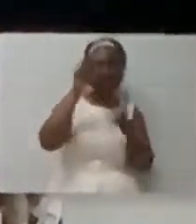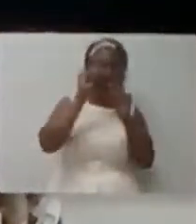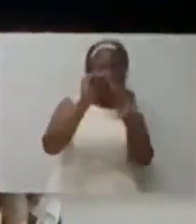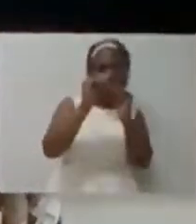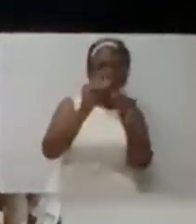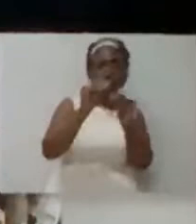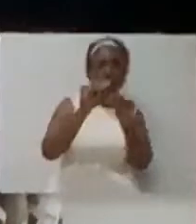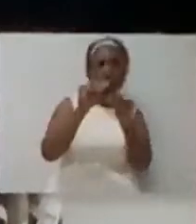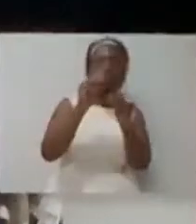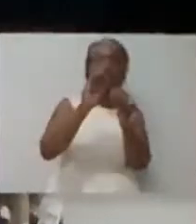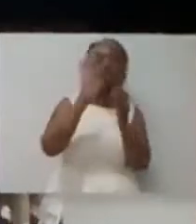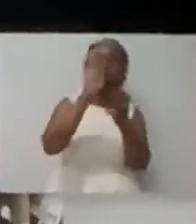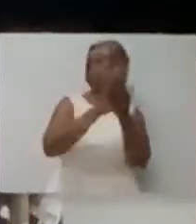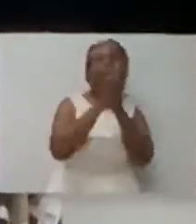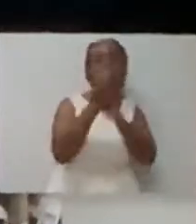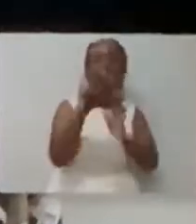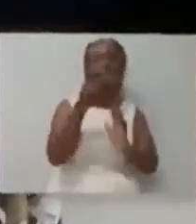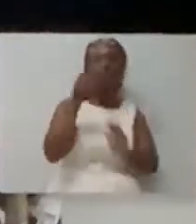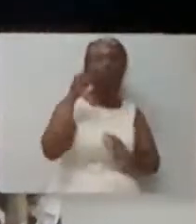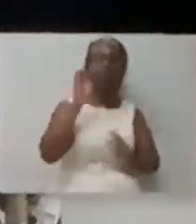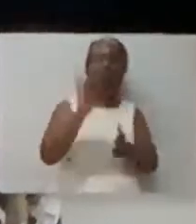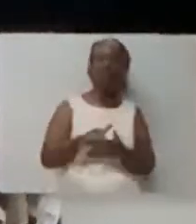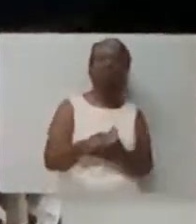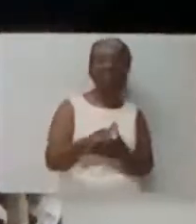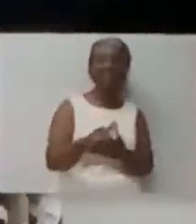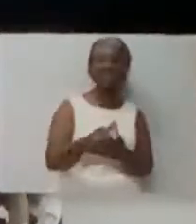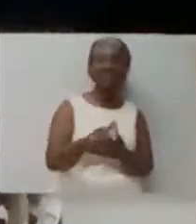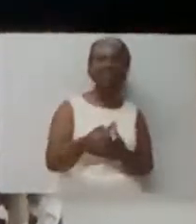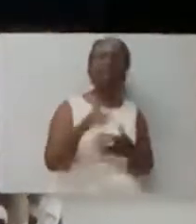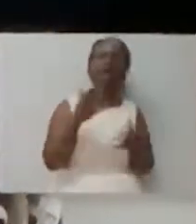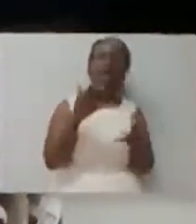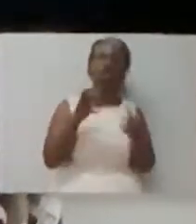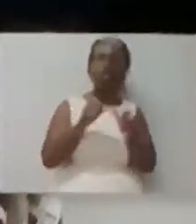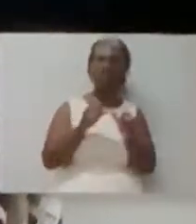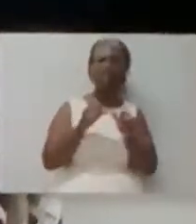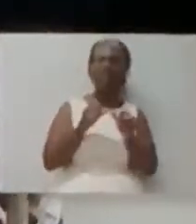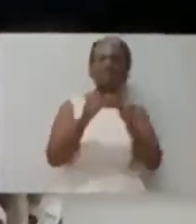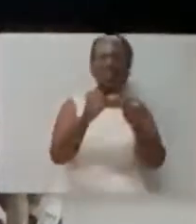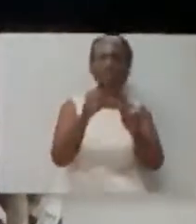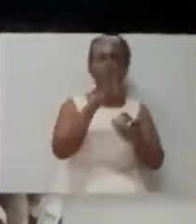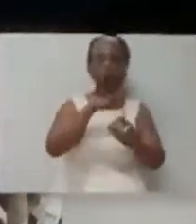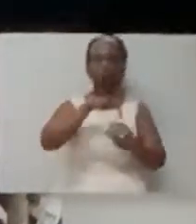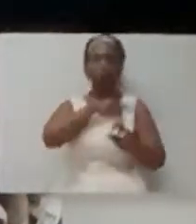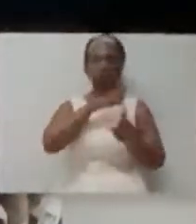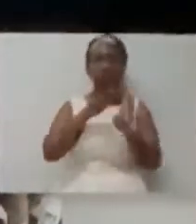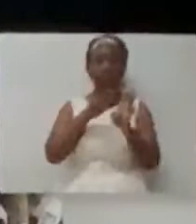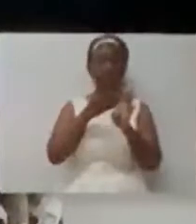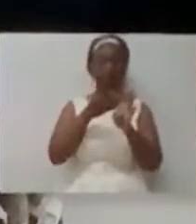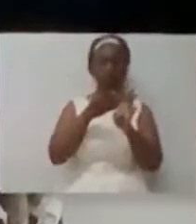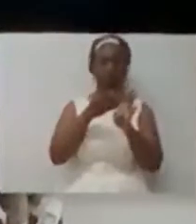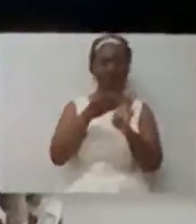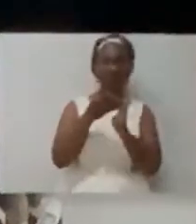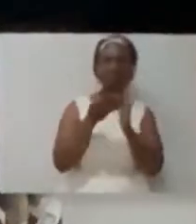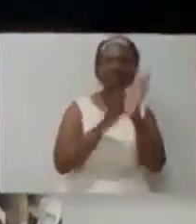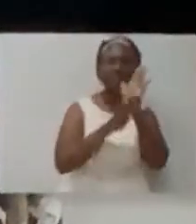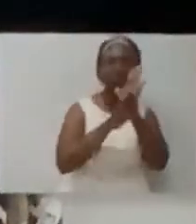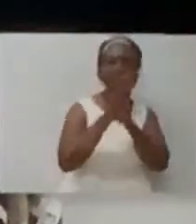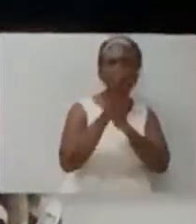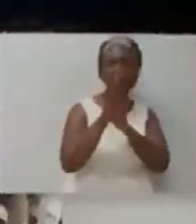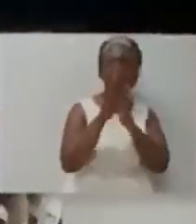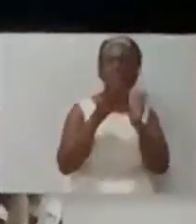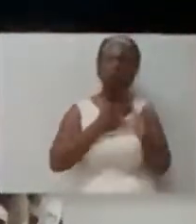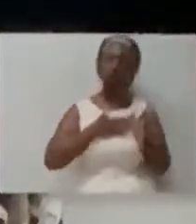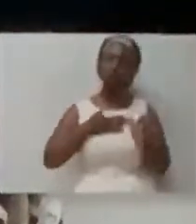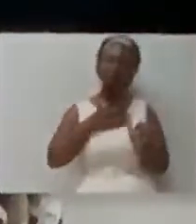What I'm really getting at here, folks, is continued personal development. Your journey will not be a short one. Please don't close yourself off from